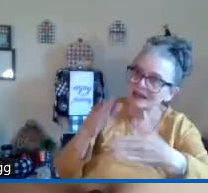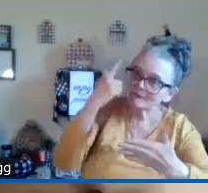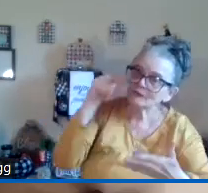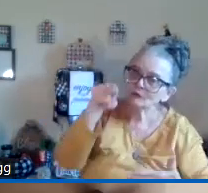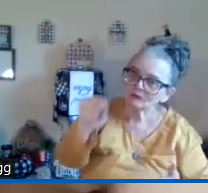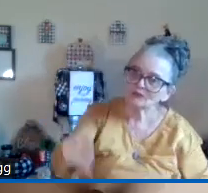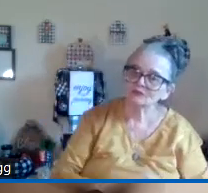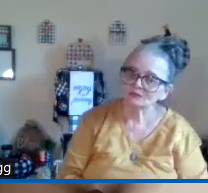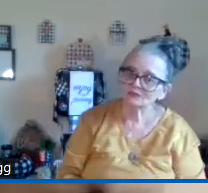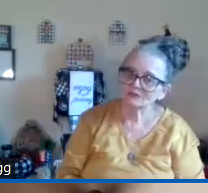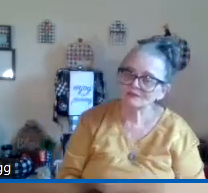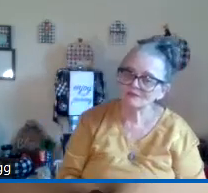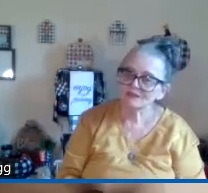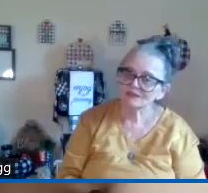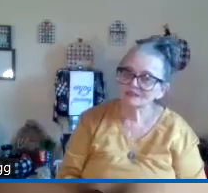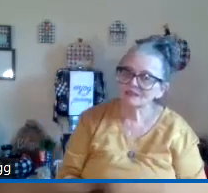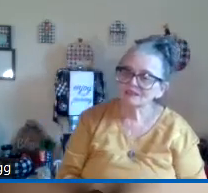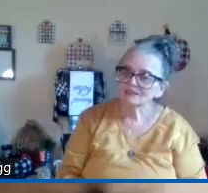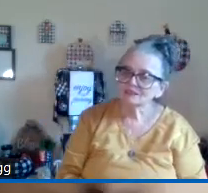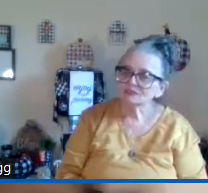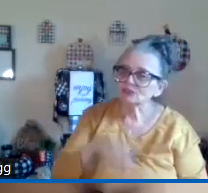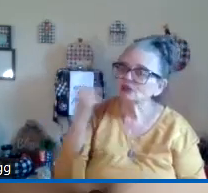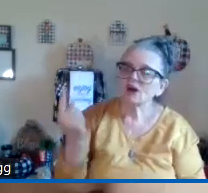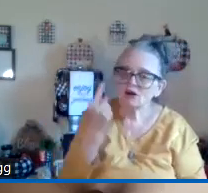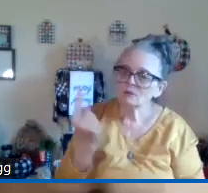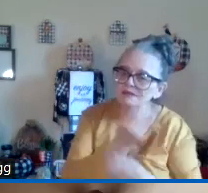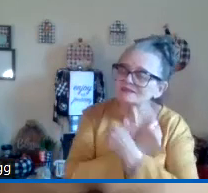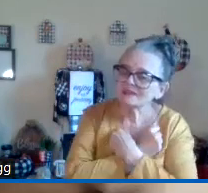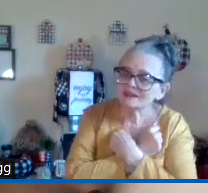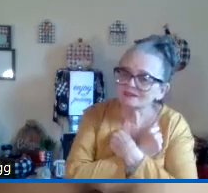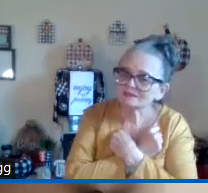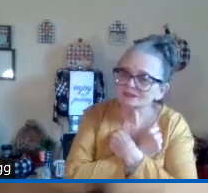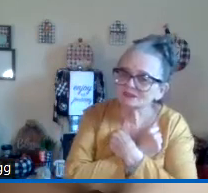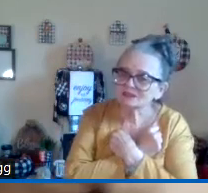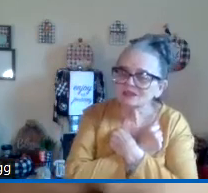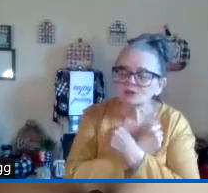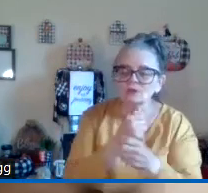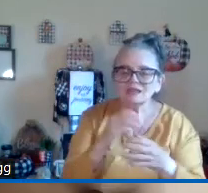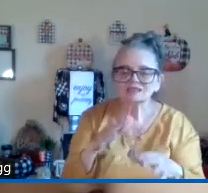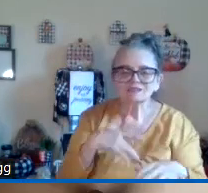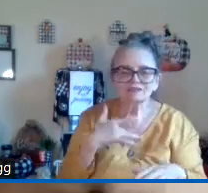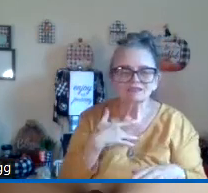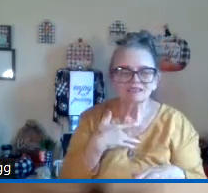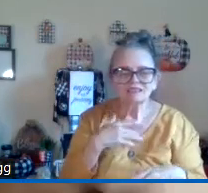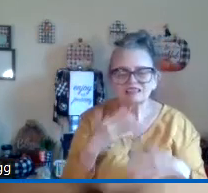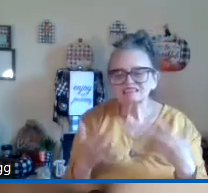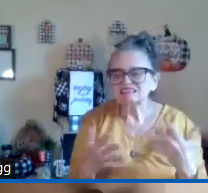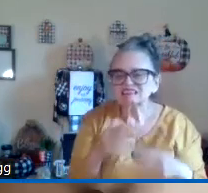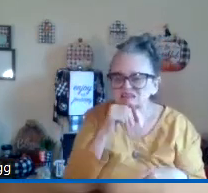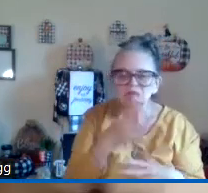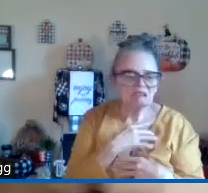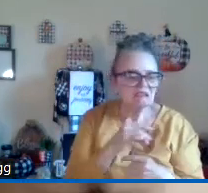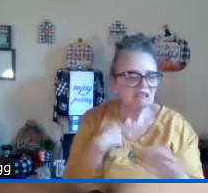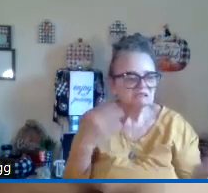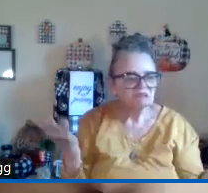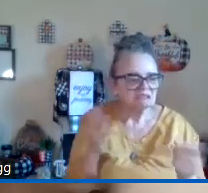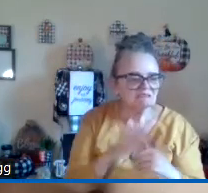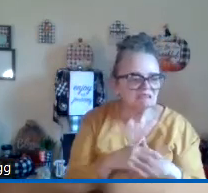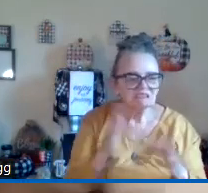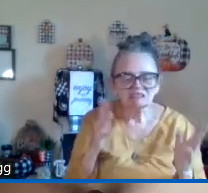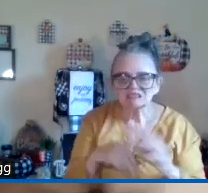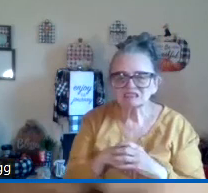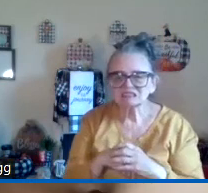king. So a king's judgments establish the land.